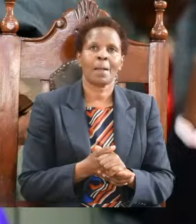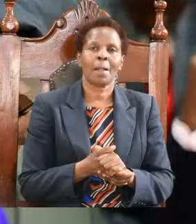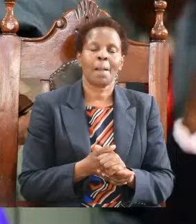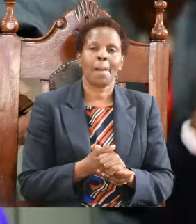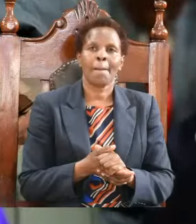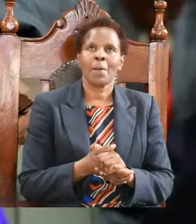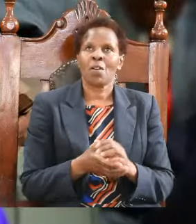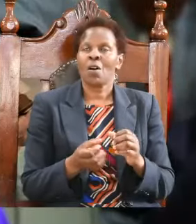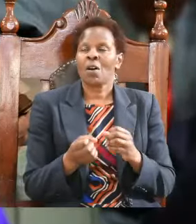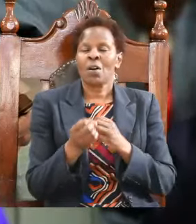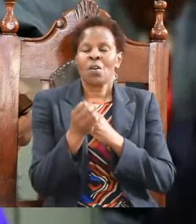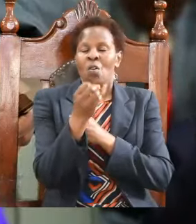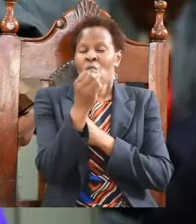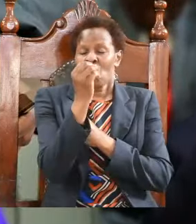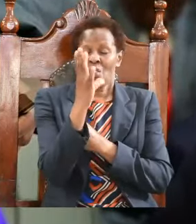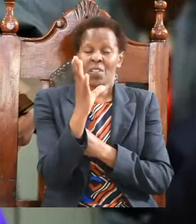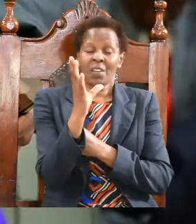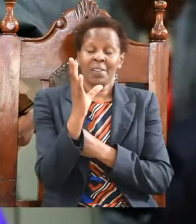Our gracious